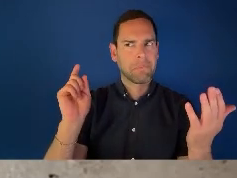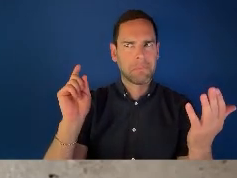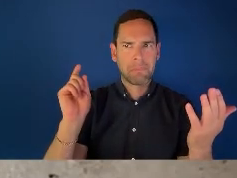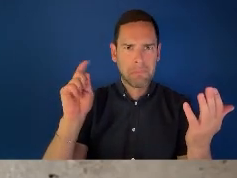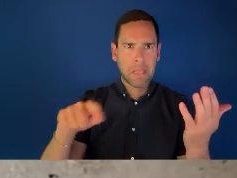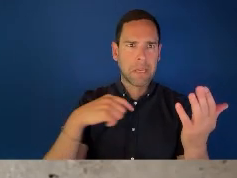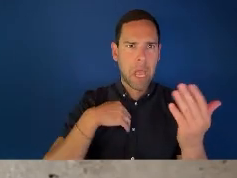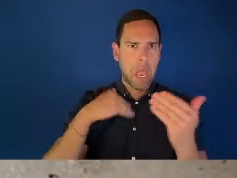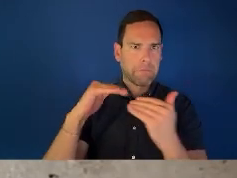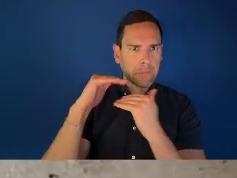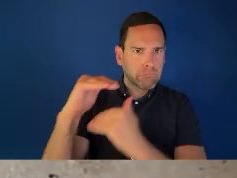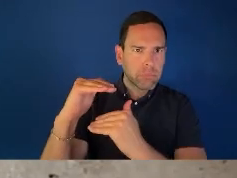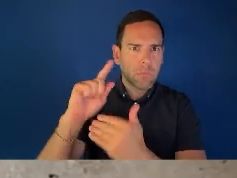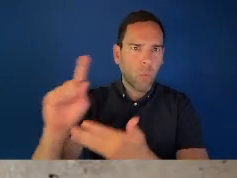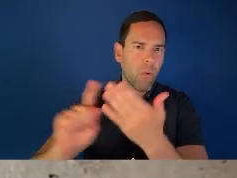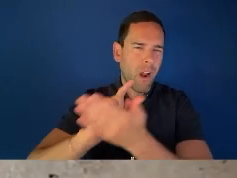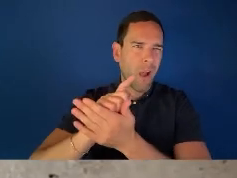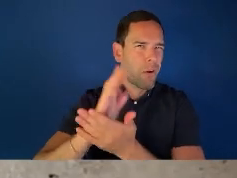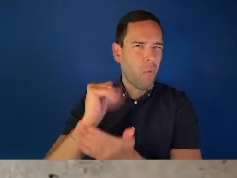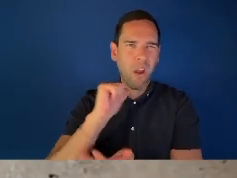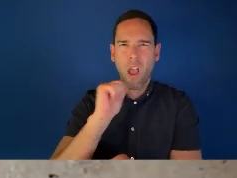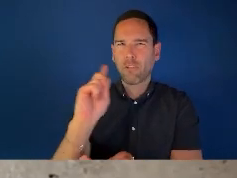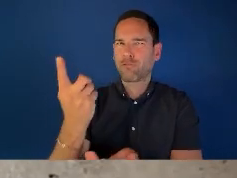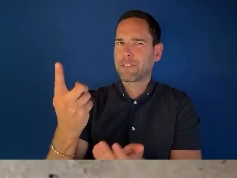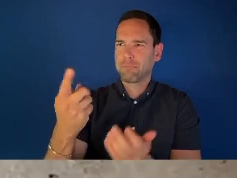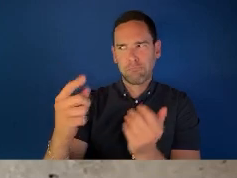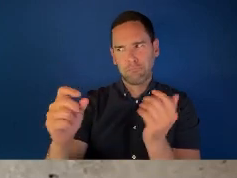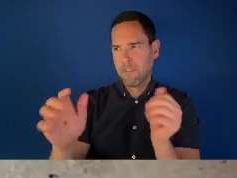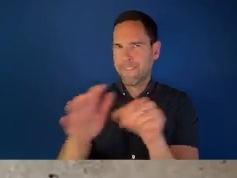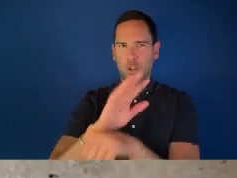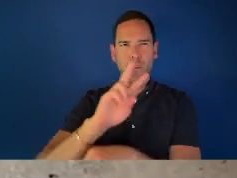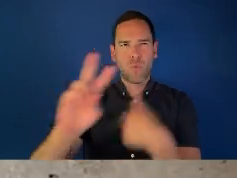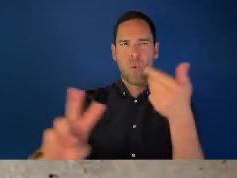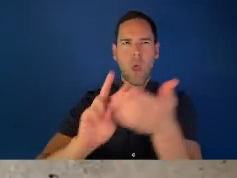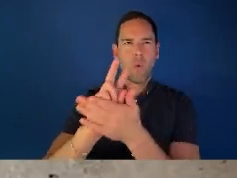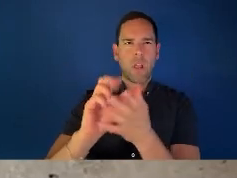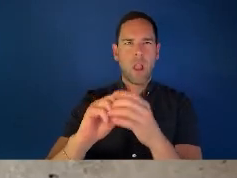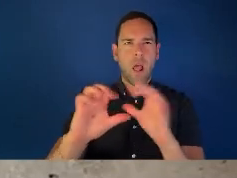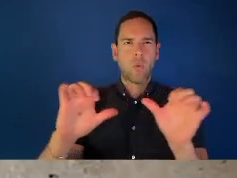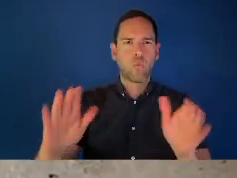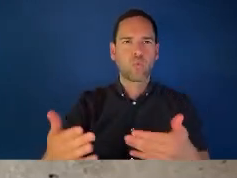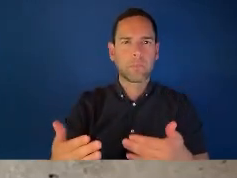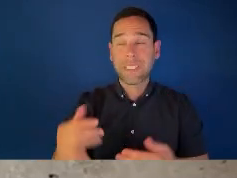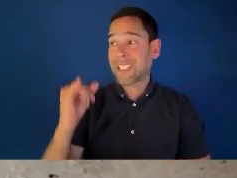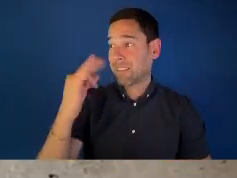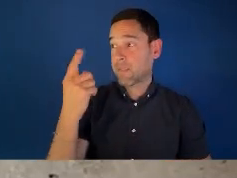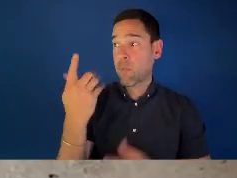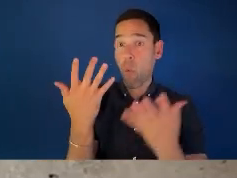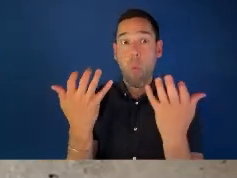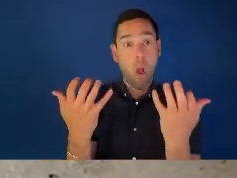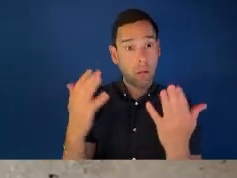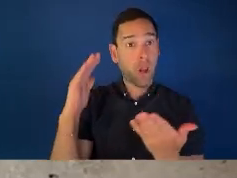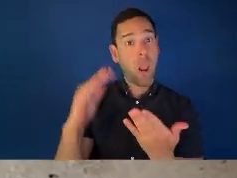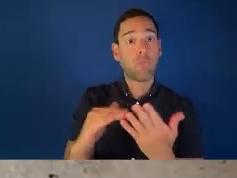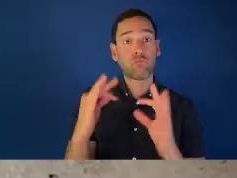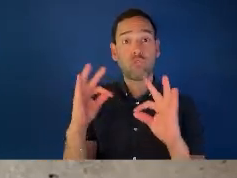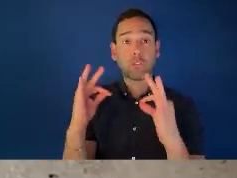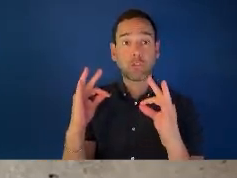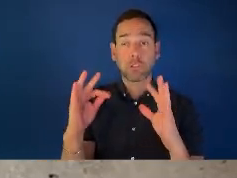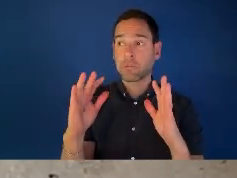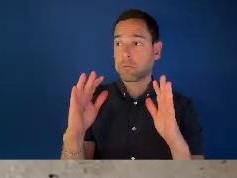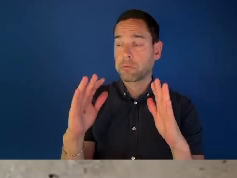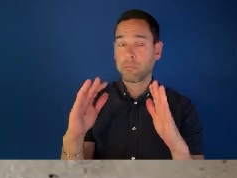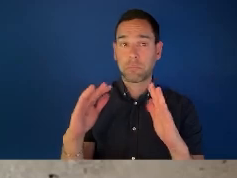maybe there's a way to make the classroom distraction reduced. I mean, I'm thinking like, let's turn off noises